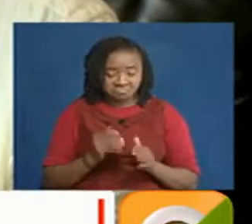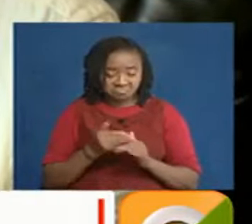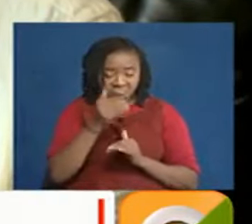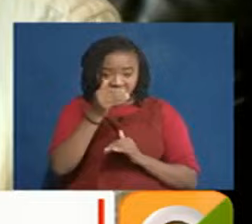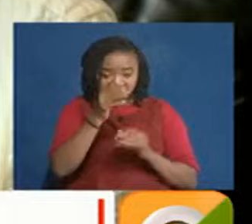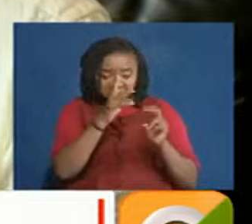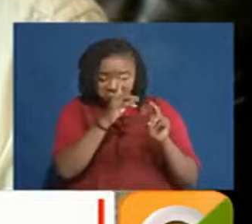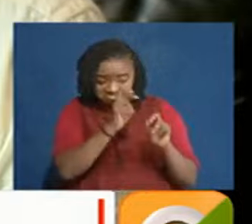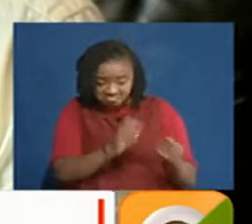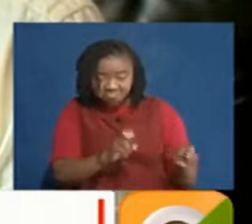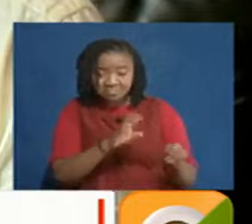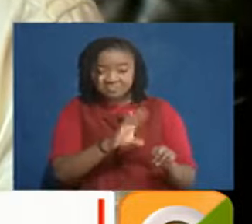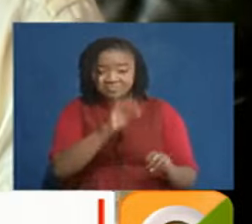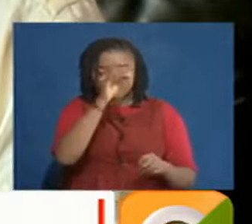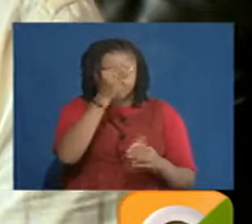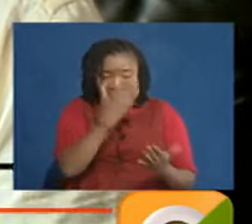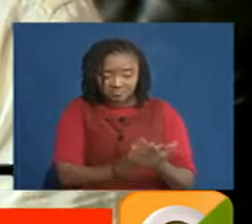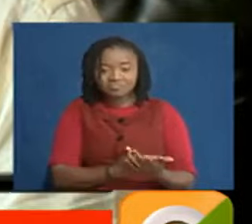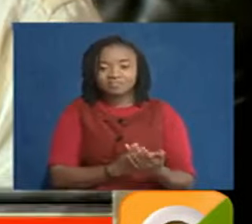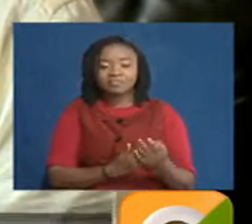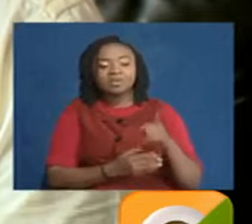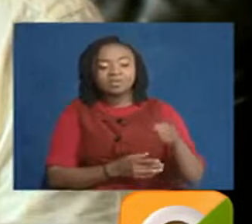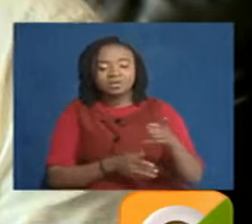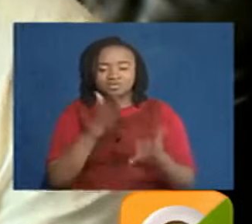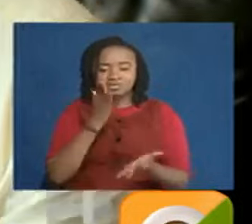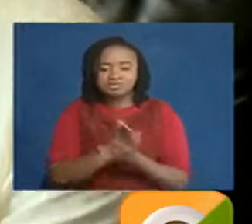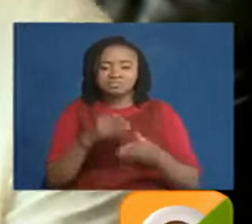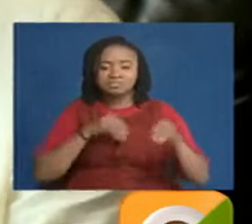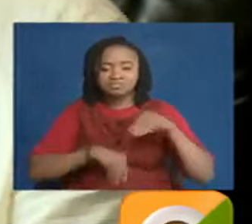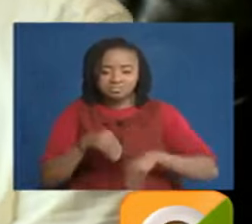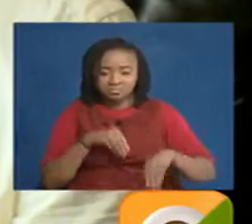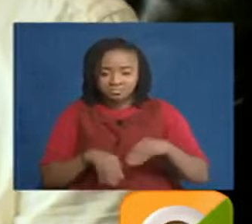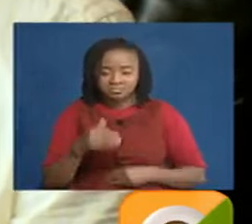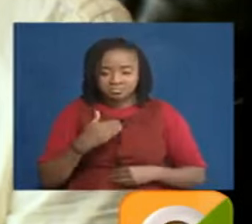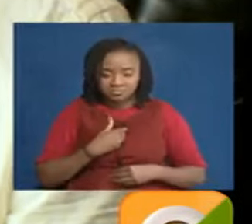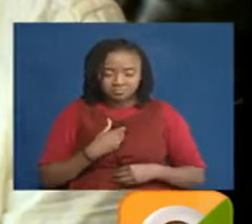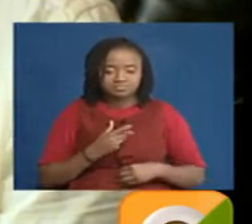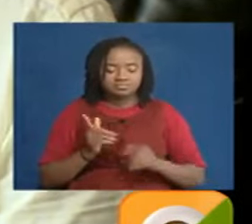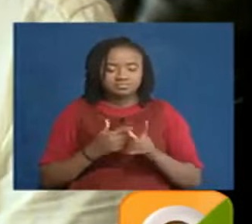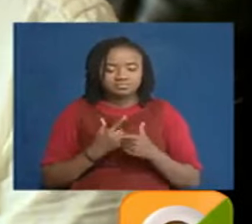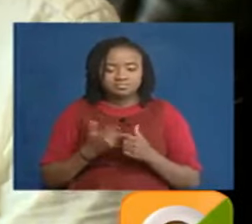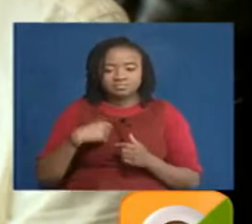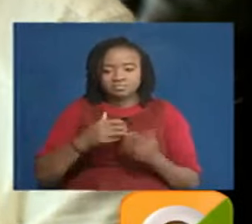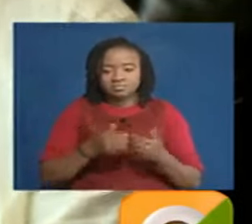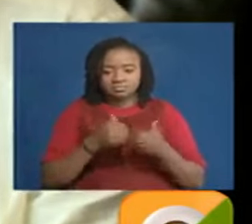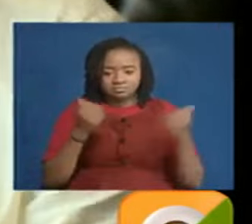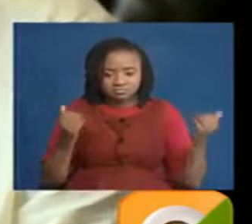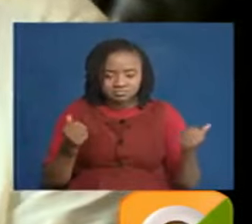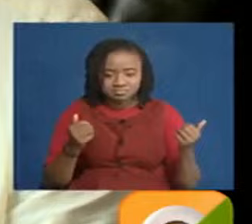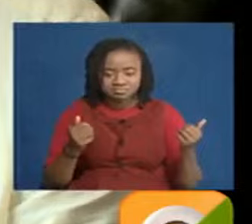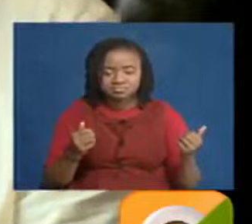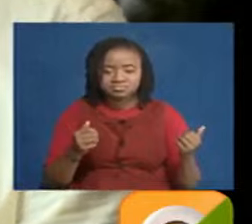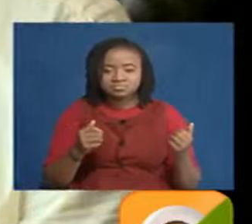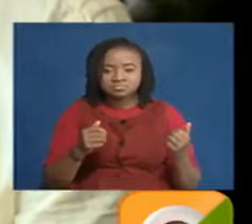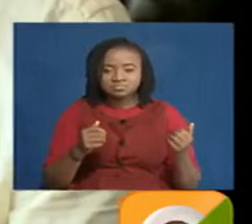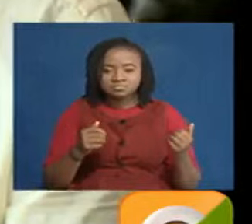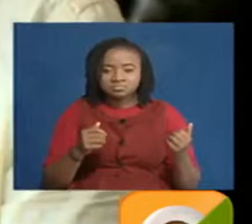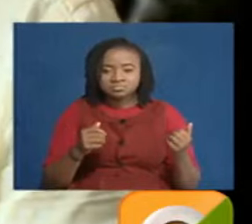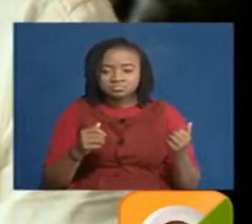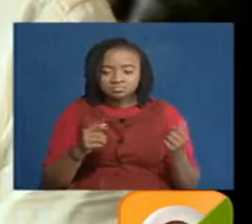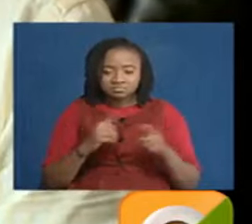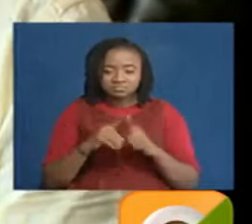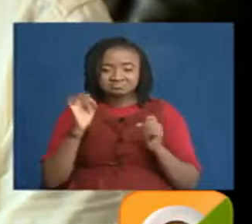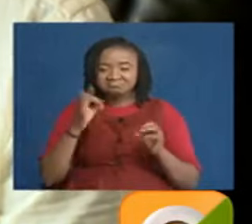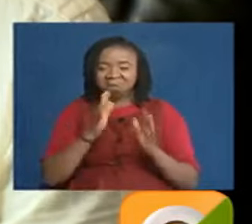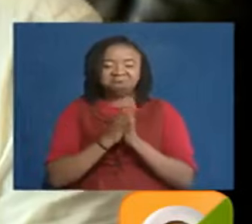fraud, we have separated with many. Where it is an allegation and there is no proof, then the